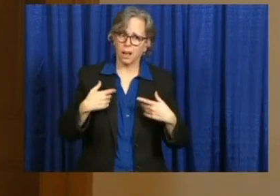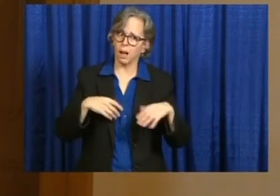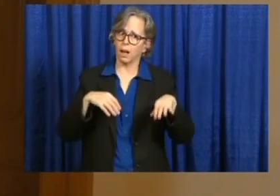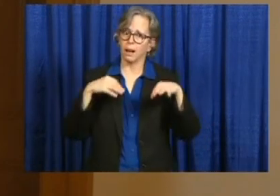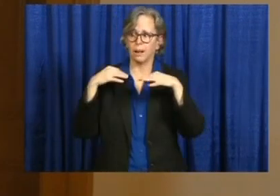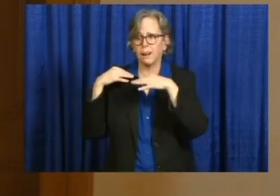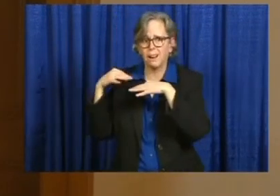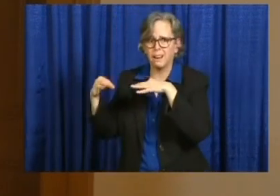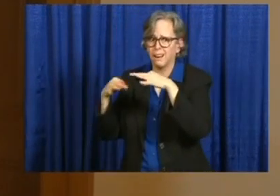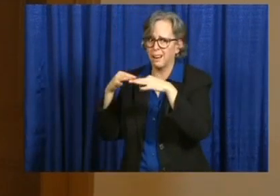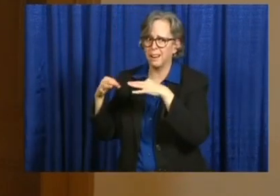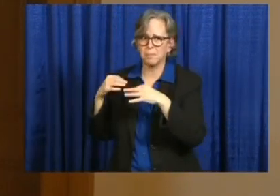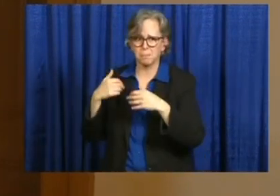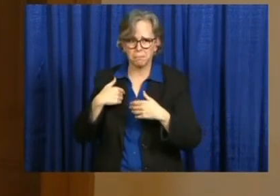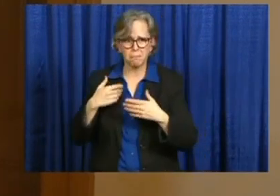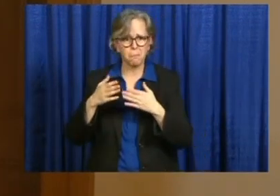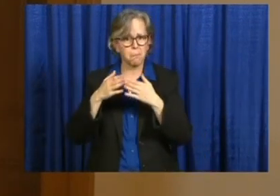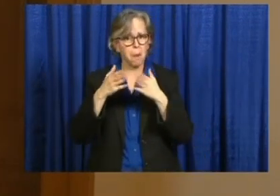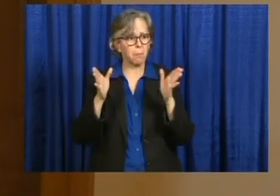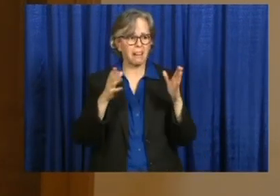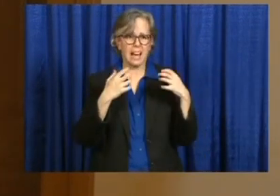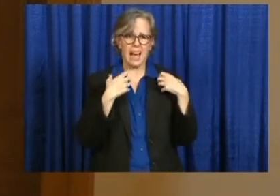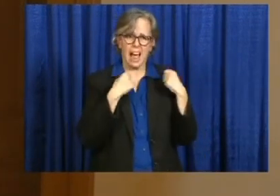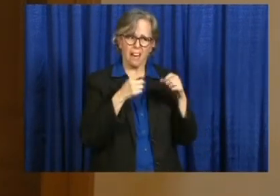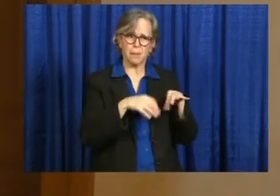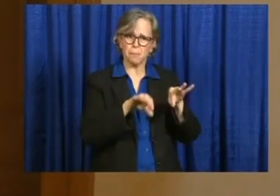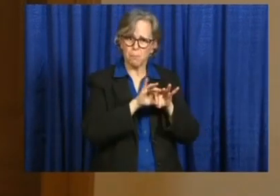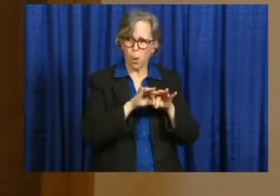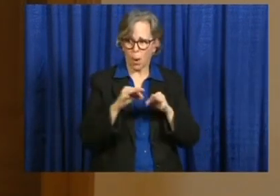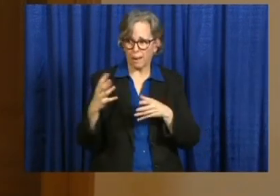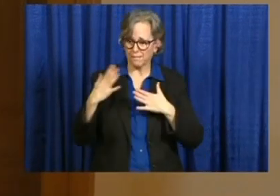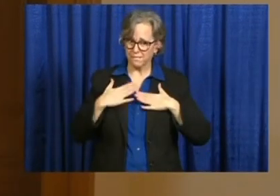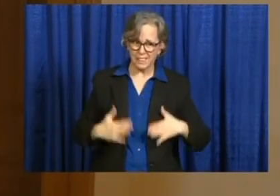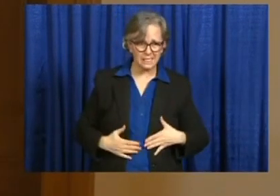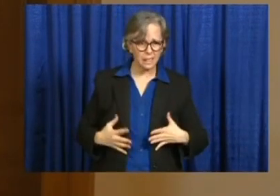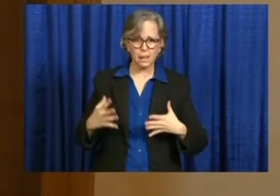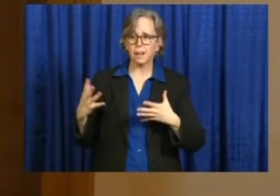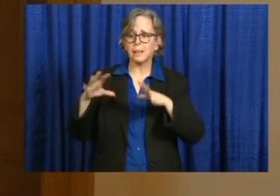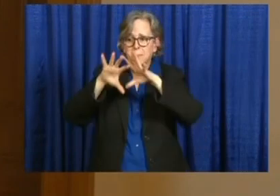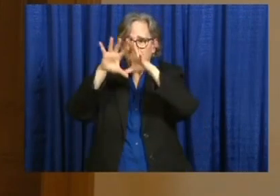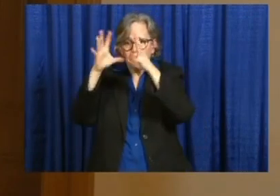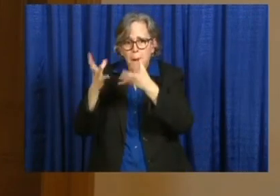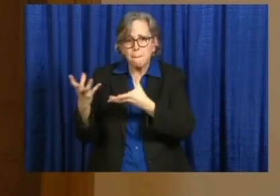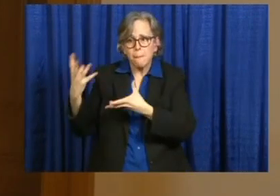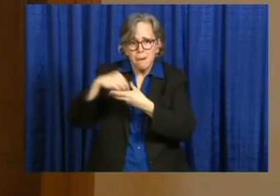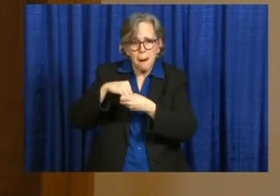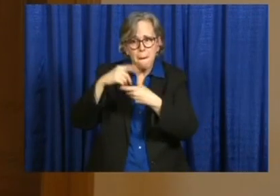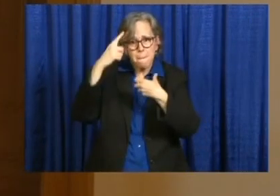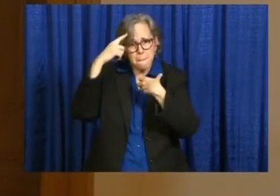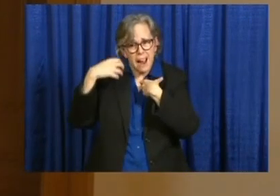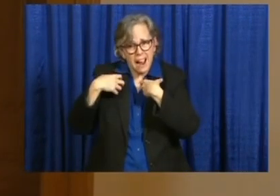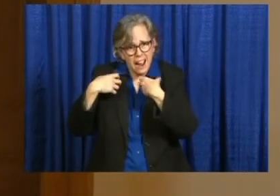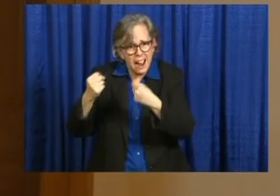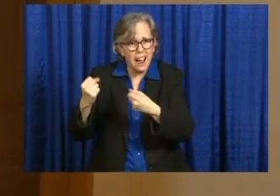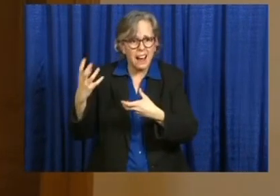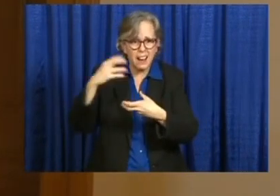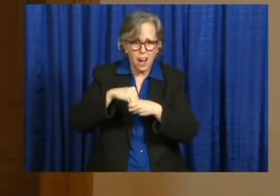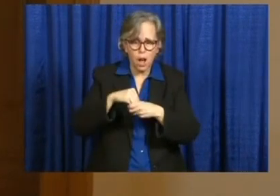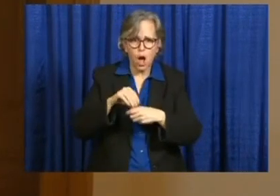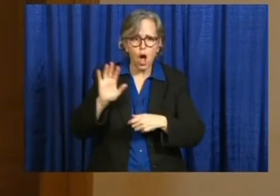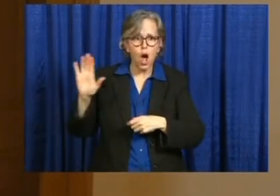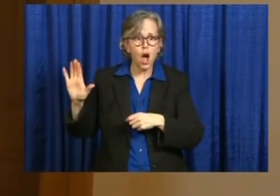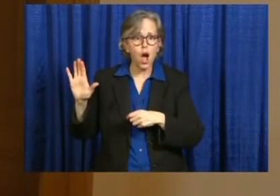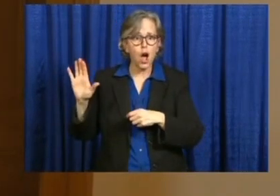health response, but our health and well-being is a very holistic thing. It's all of us. And I think her tips were just